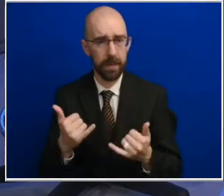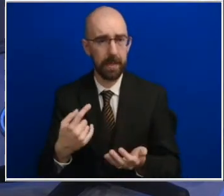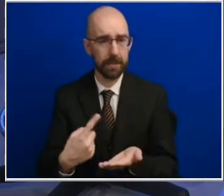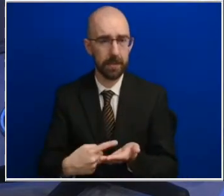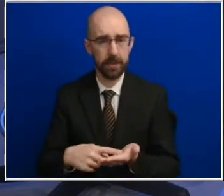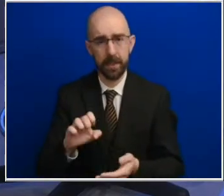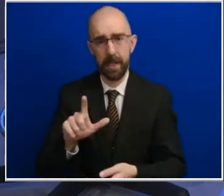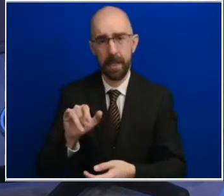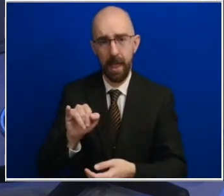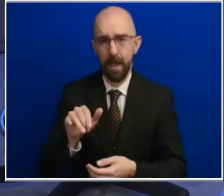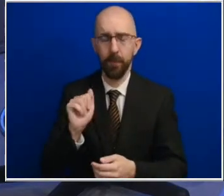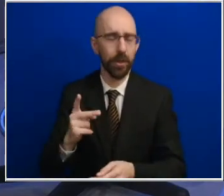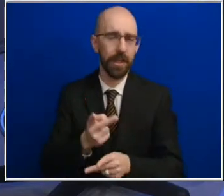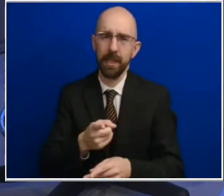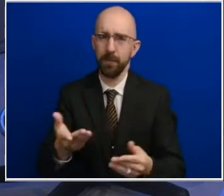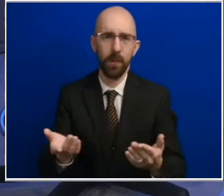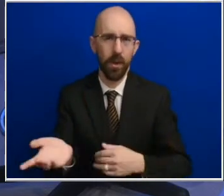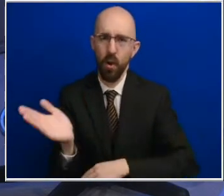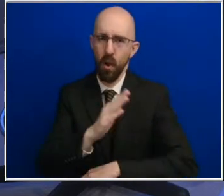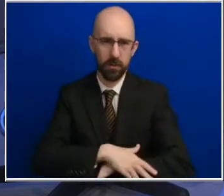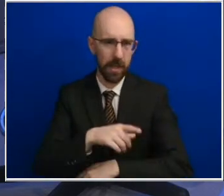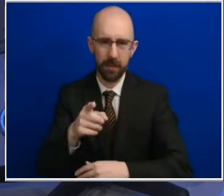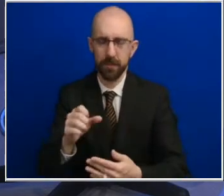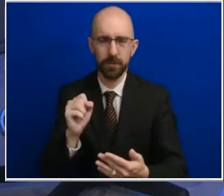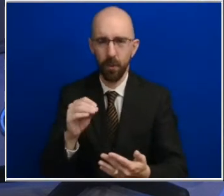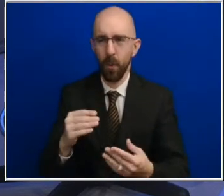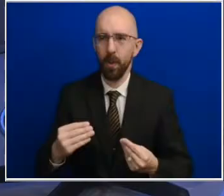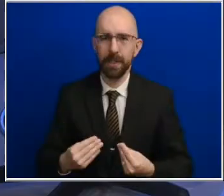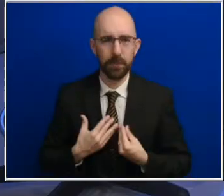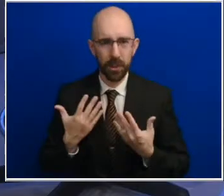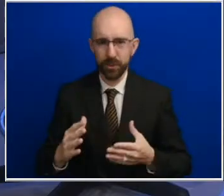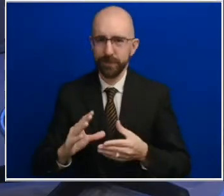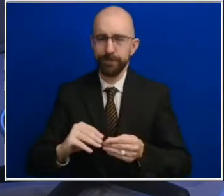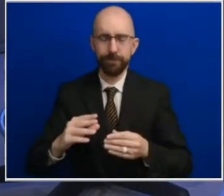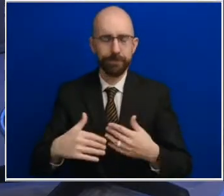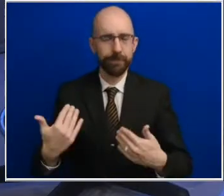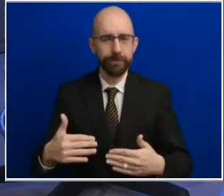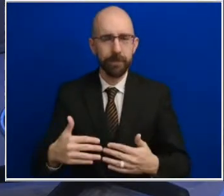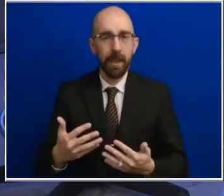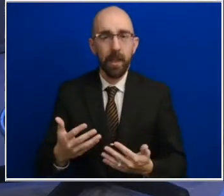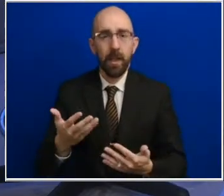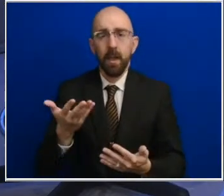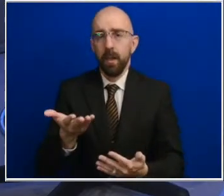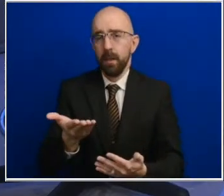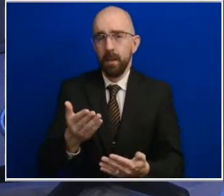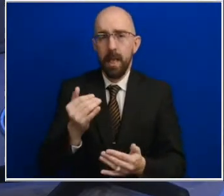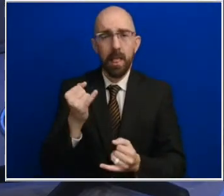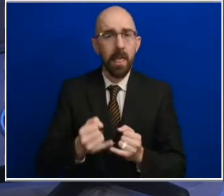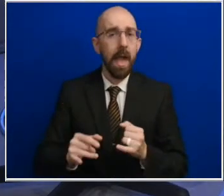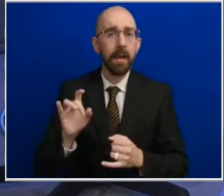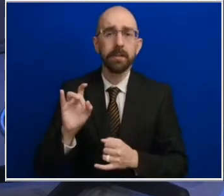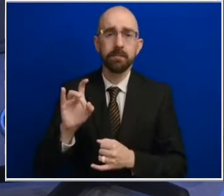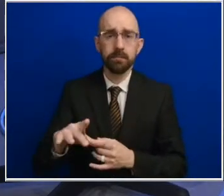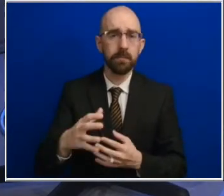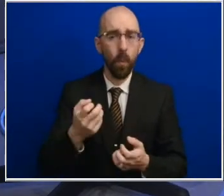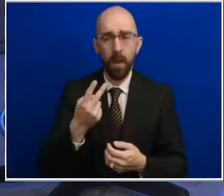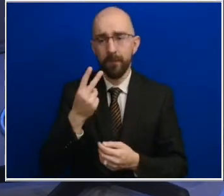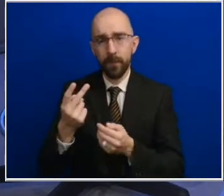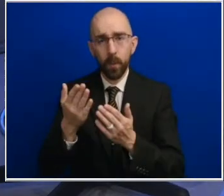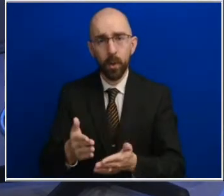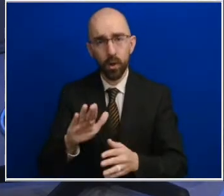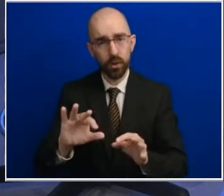keep you here all day because you're so inspirational. What would you like our viewers and your family to know? Because your dad